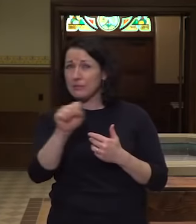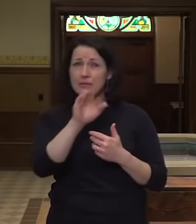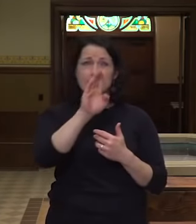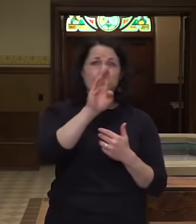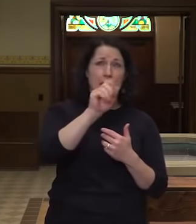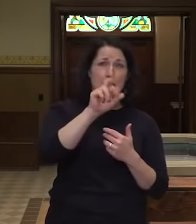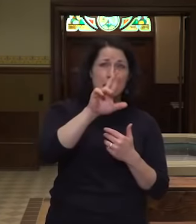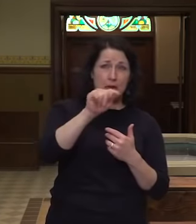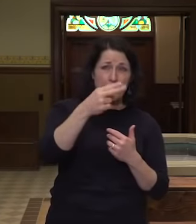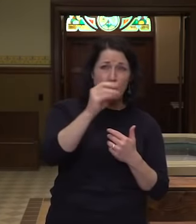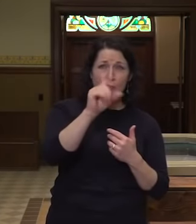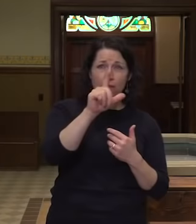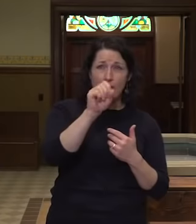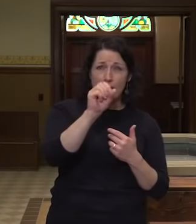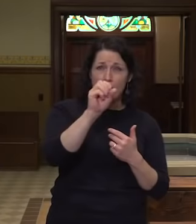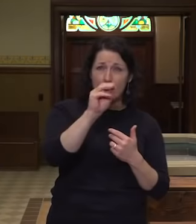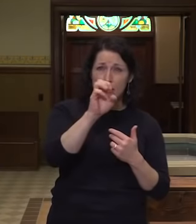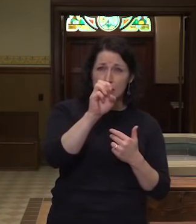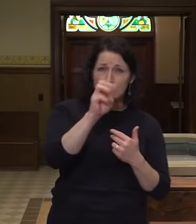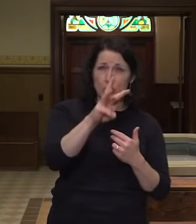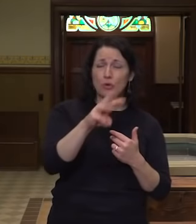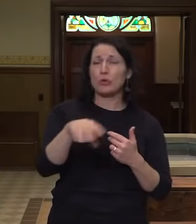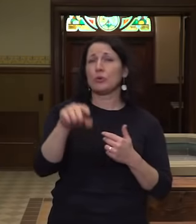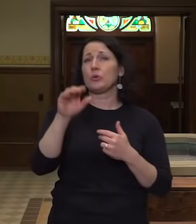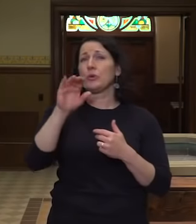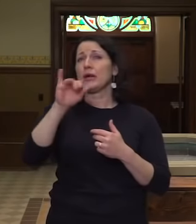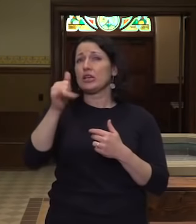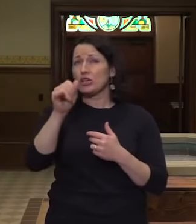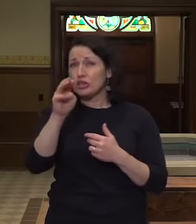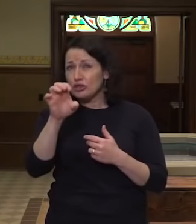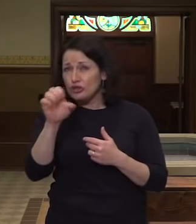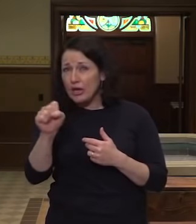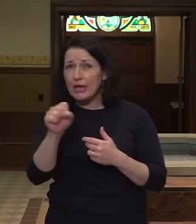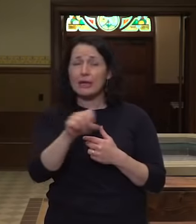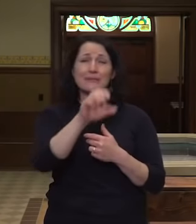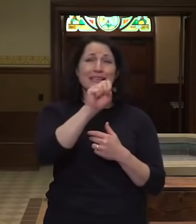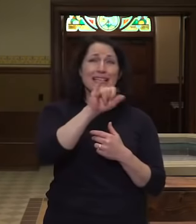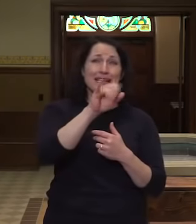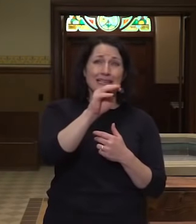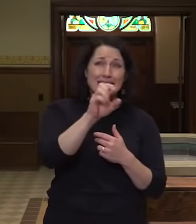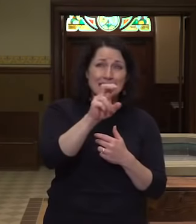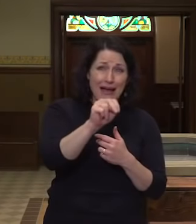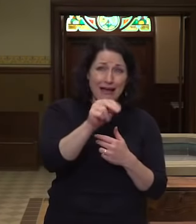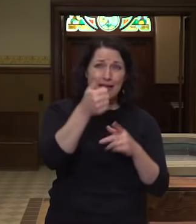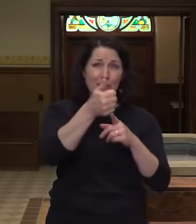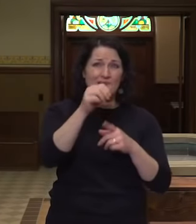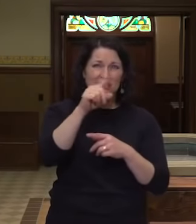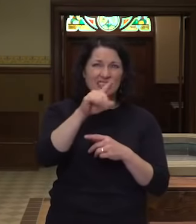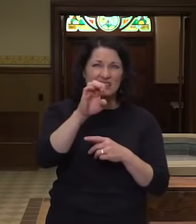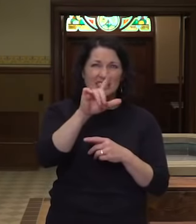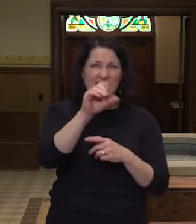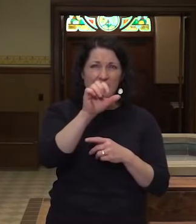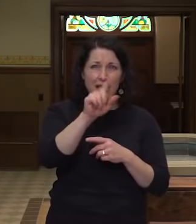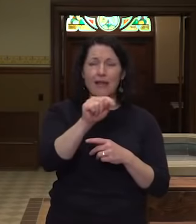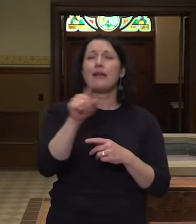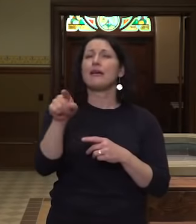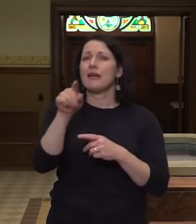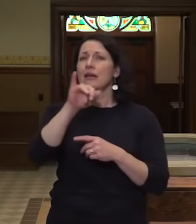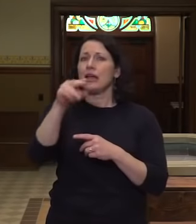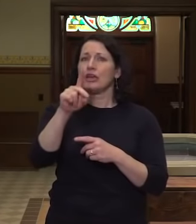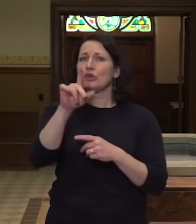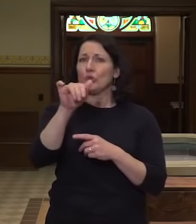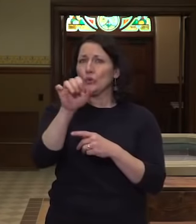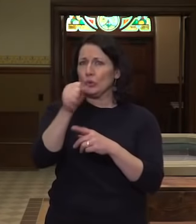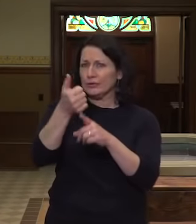Matthew, James, son of Alphaeus, Simon the Zealot, and Judas, son